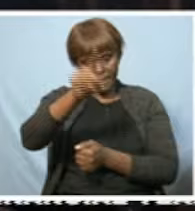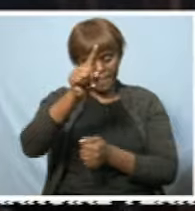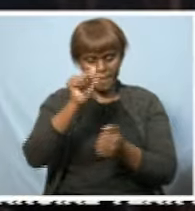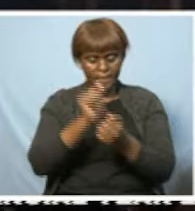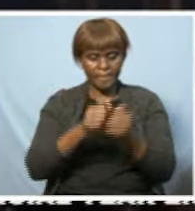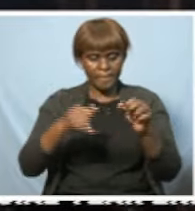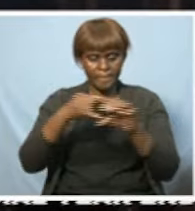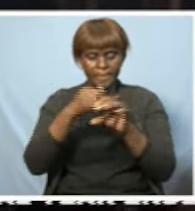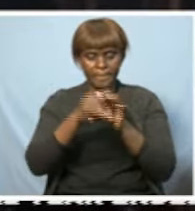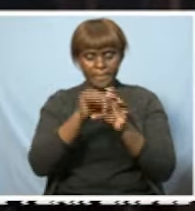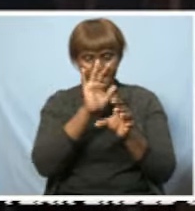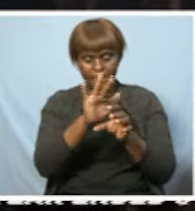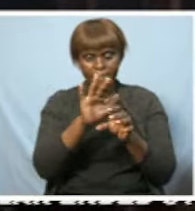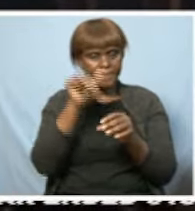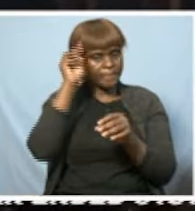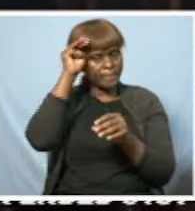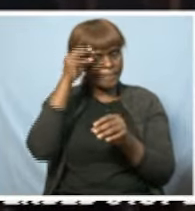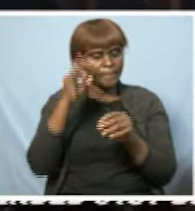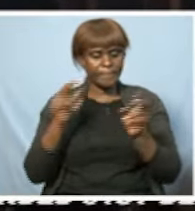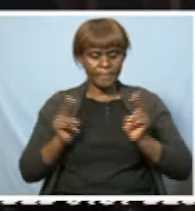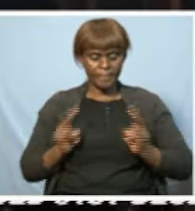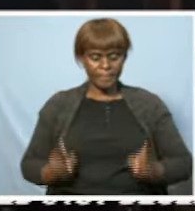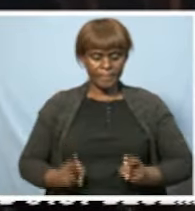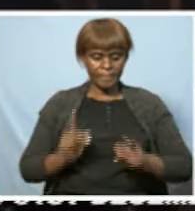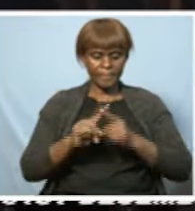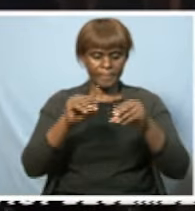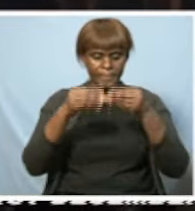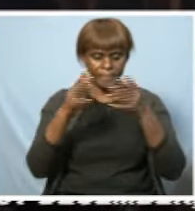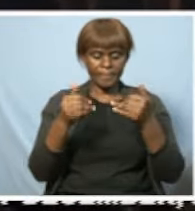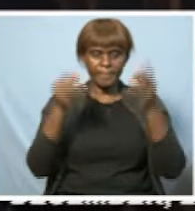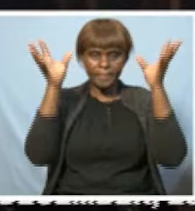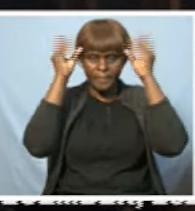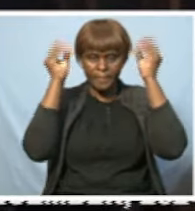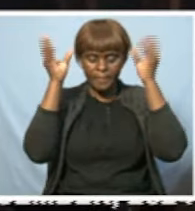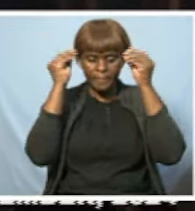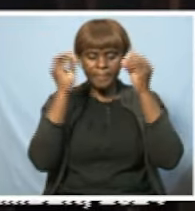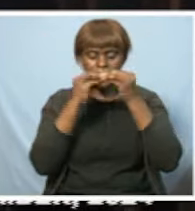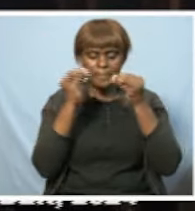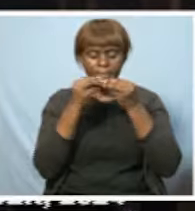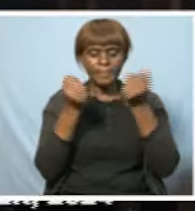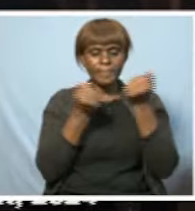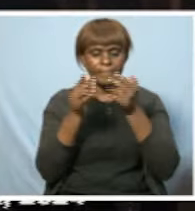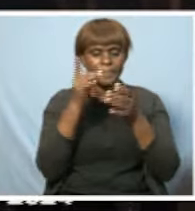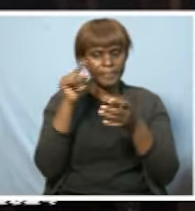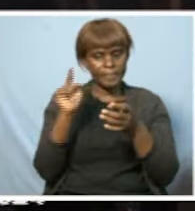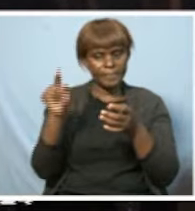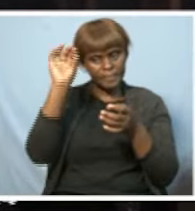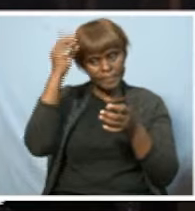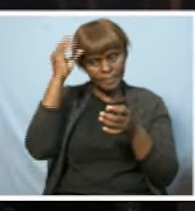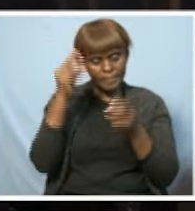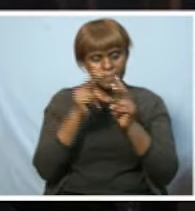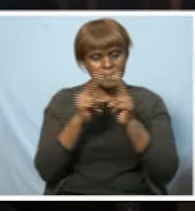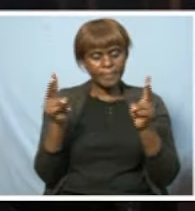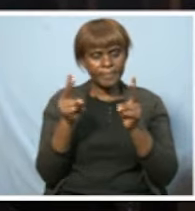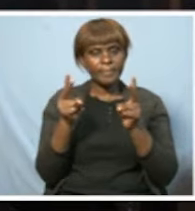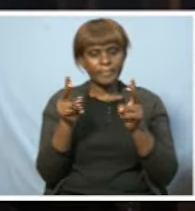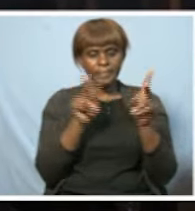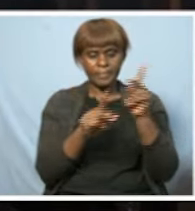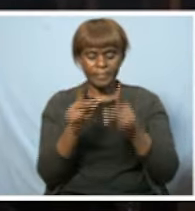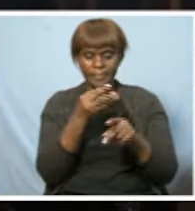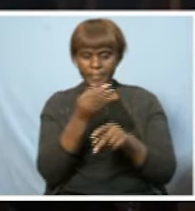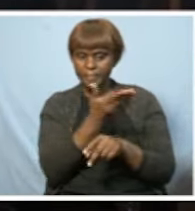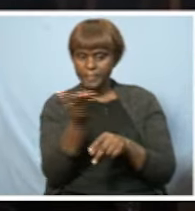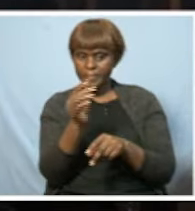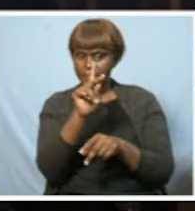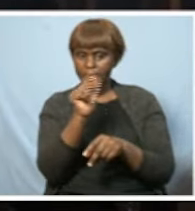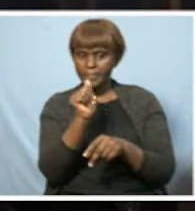engaging the Ministry of Health to provide a competent driver for the ambulance, so that the people of Kaumbwe